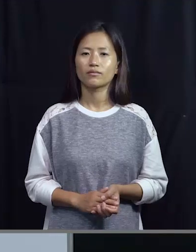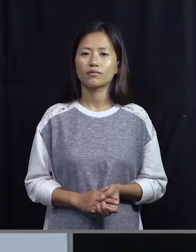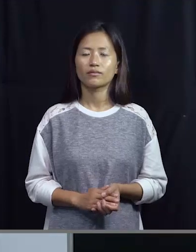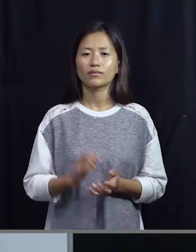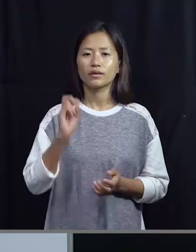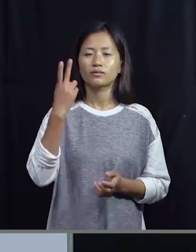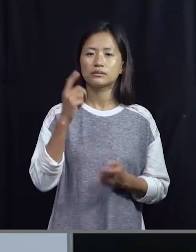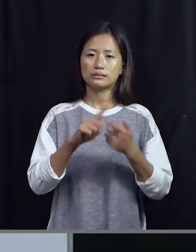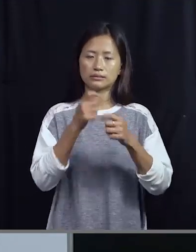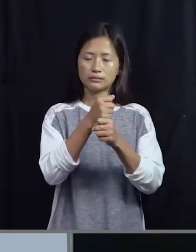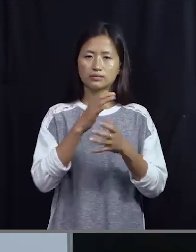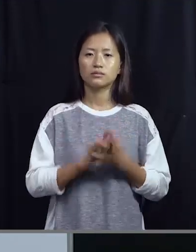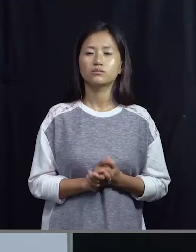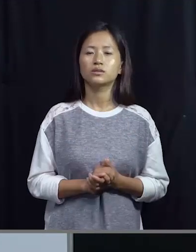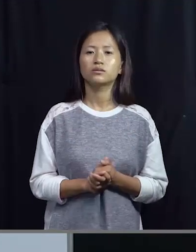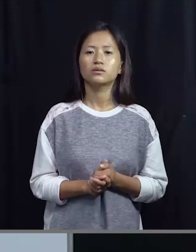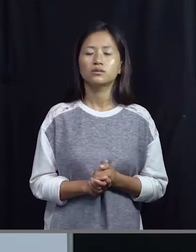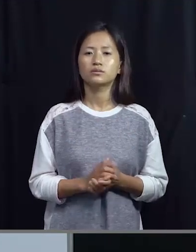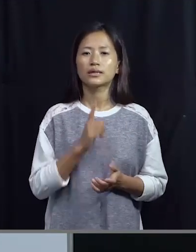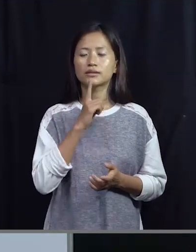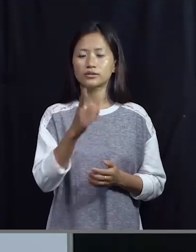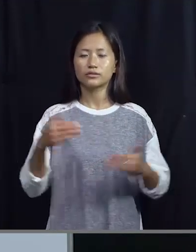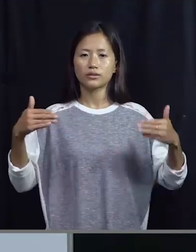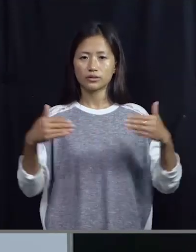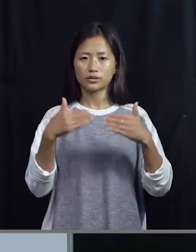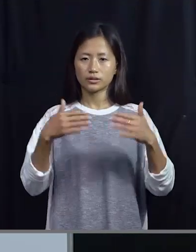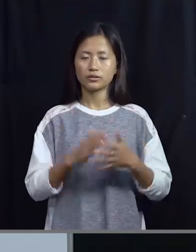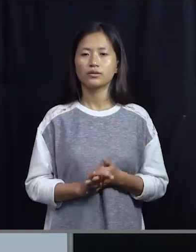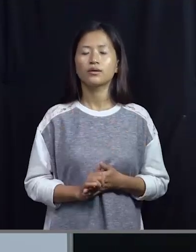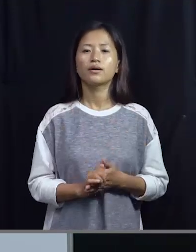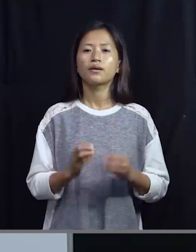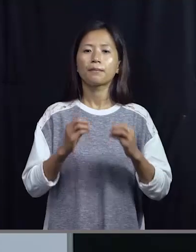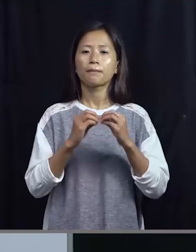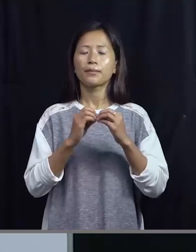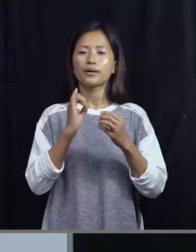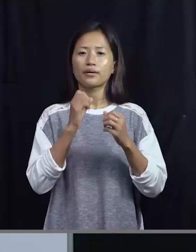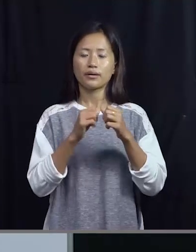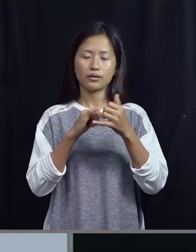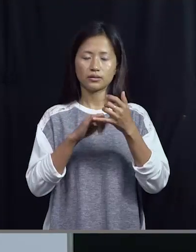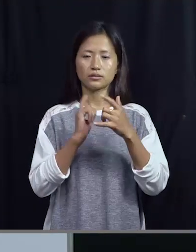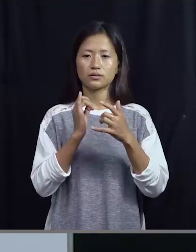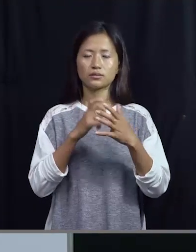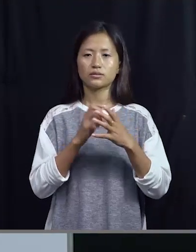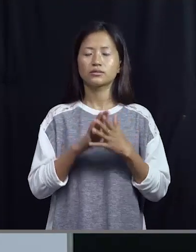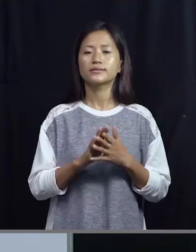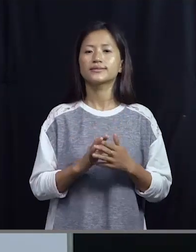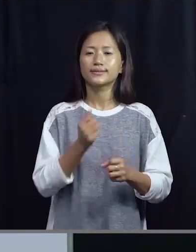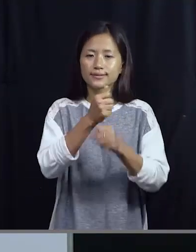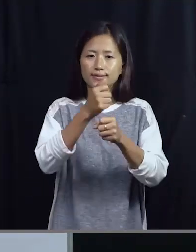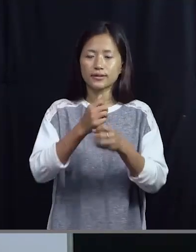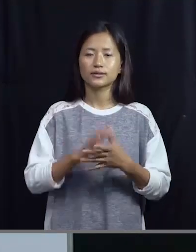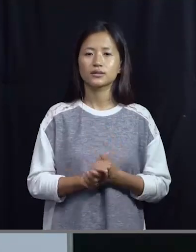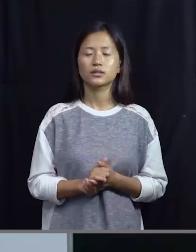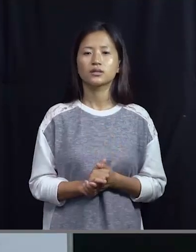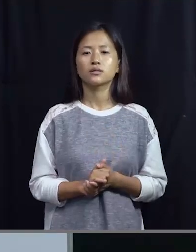The second example is introduction of Bacillus thuringiensis. Okay, this is called Bacillus thuringiensis, the